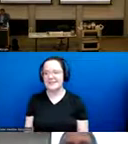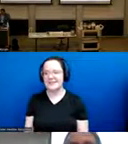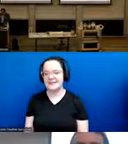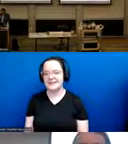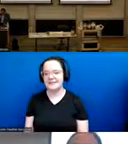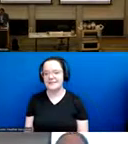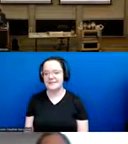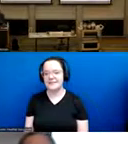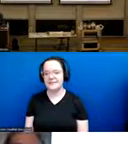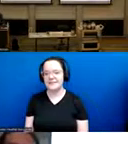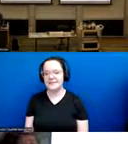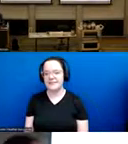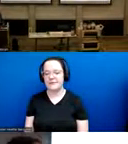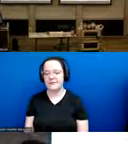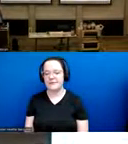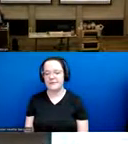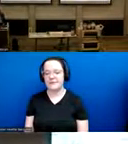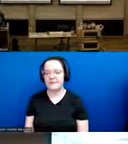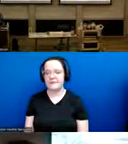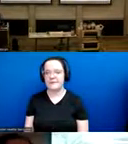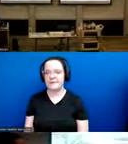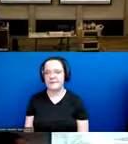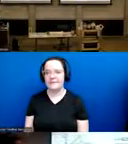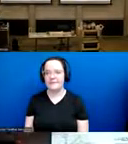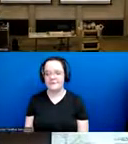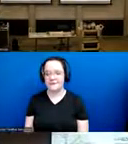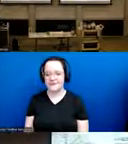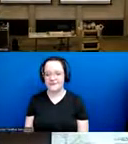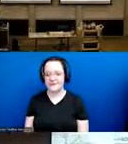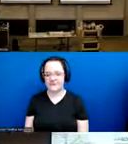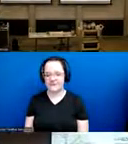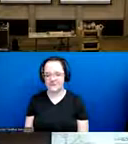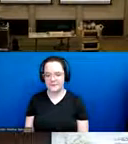So then, this is important, right? So